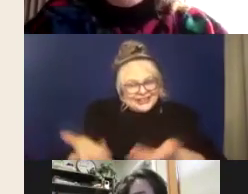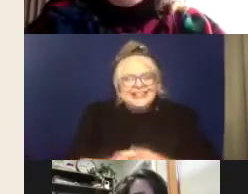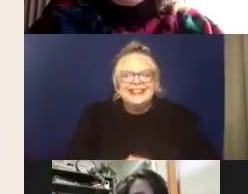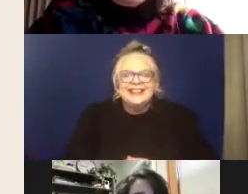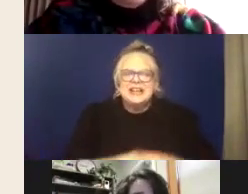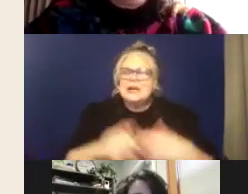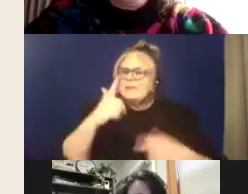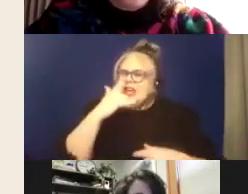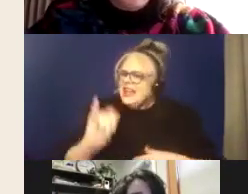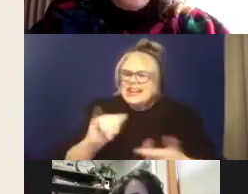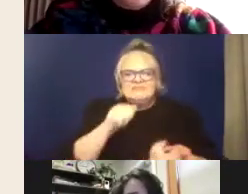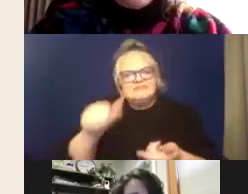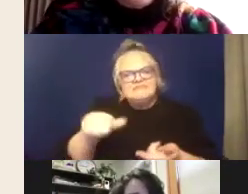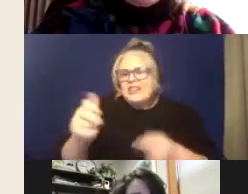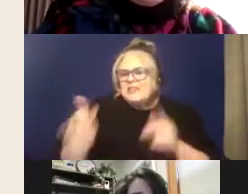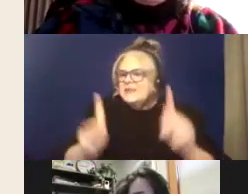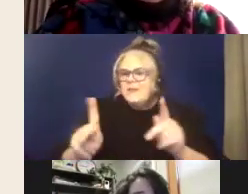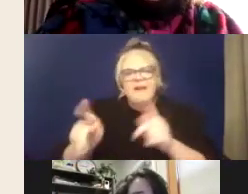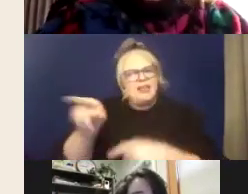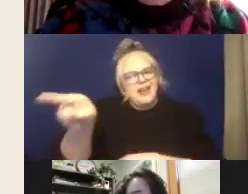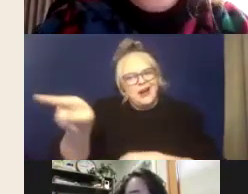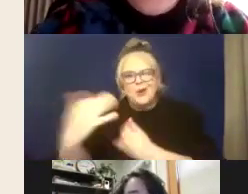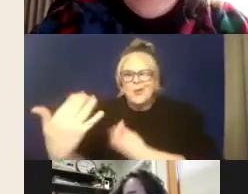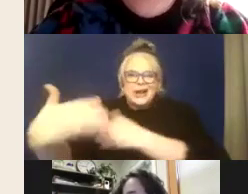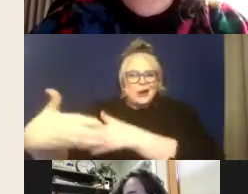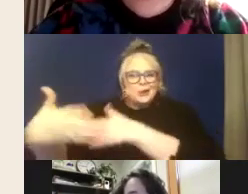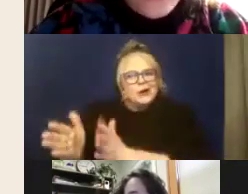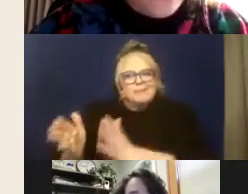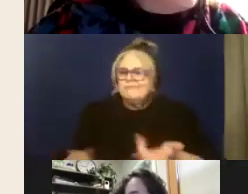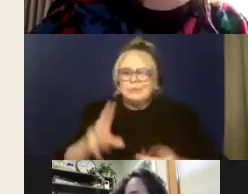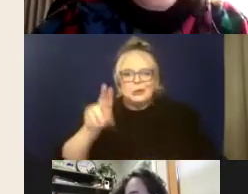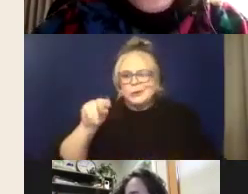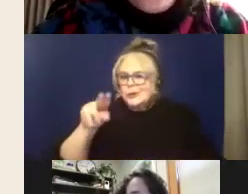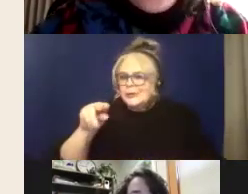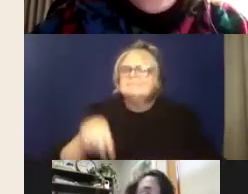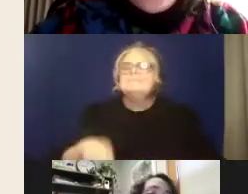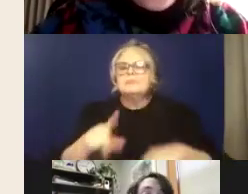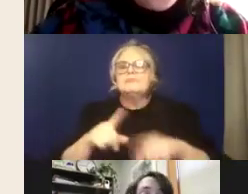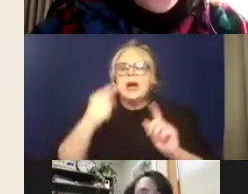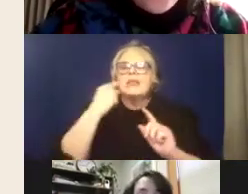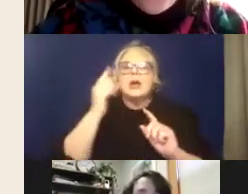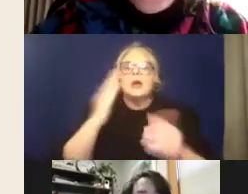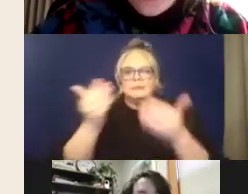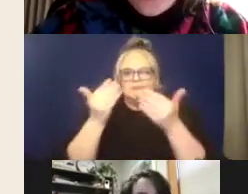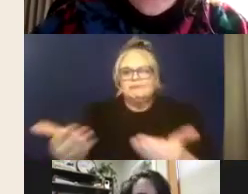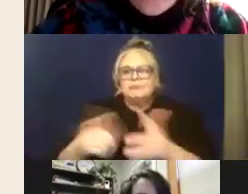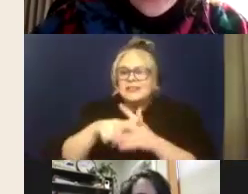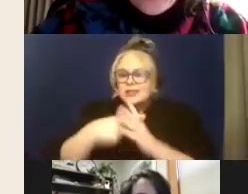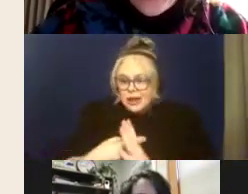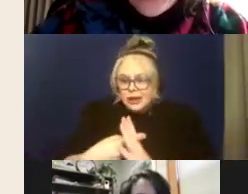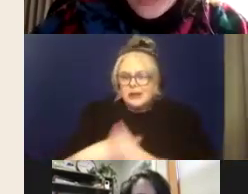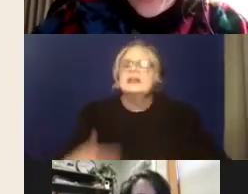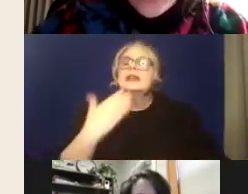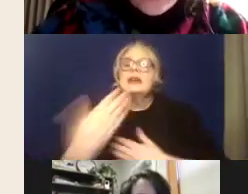room just now, so I think we're good to go ahead and get started. All right. Well, good morning, folks. I am